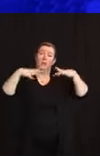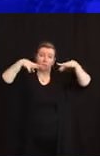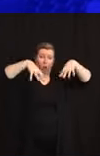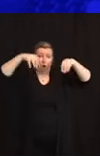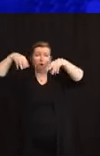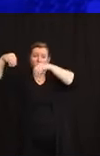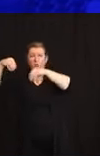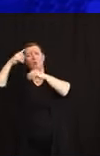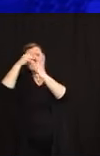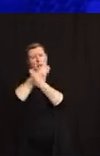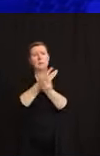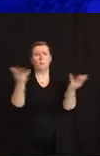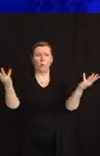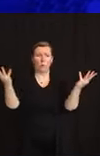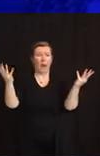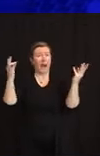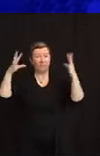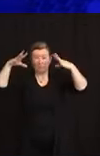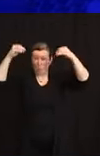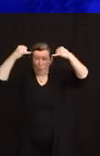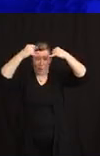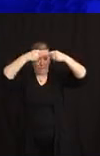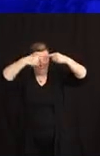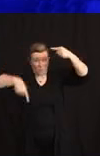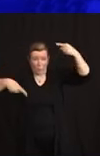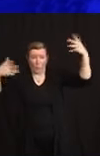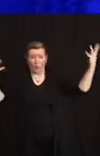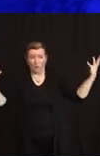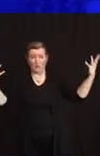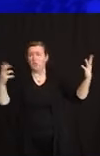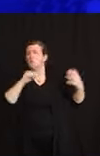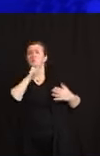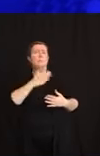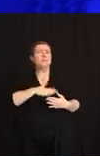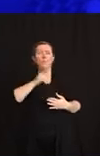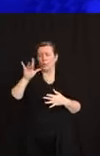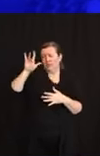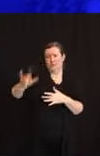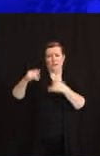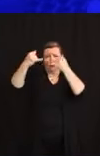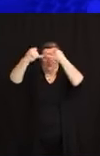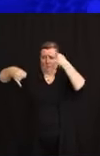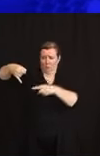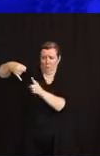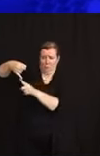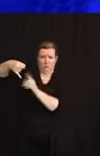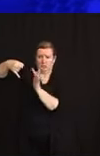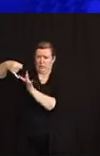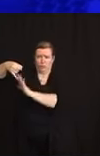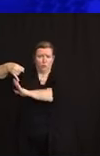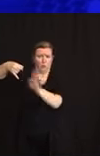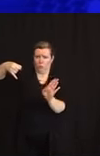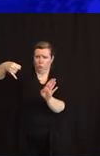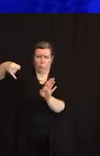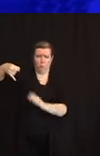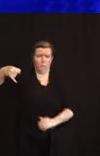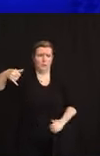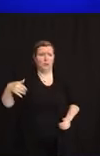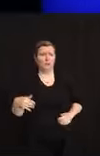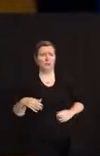don't touch it, report it. We have our BPU folks up at the Rock standing by to assist with all power outages. Thanks,